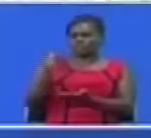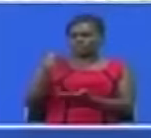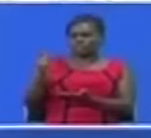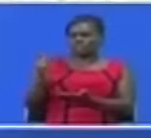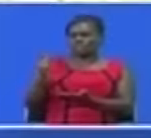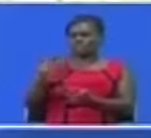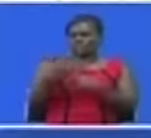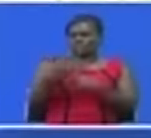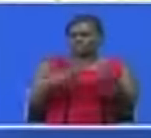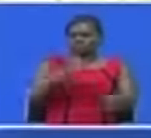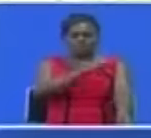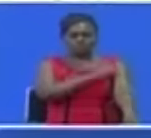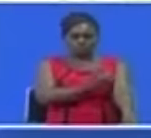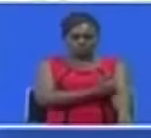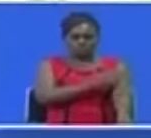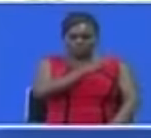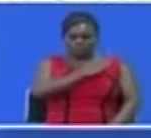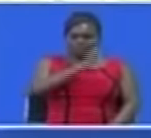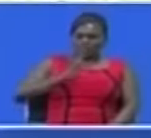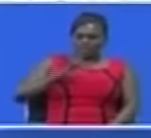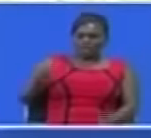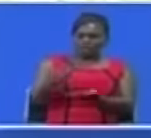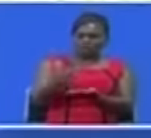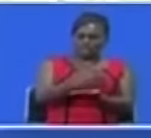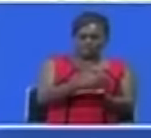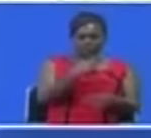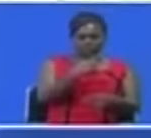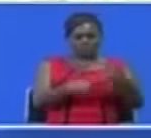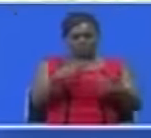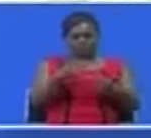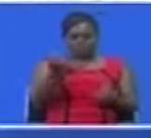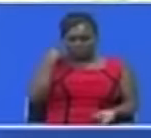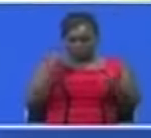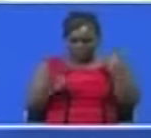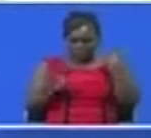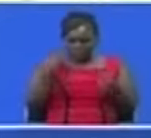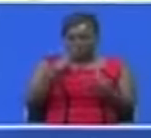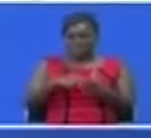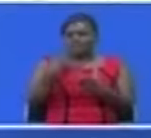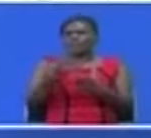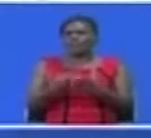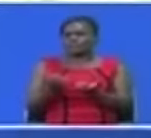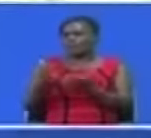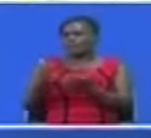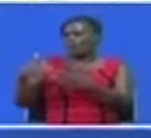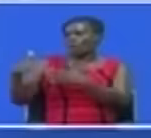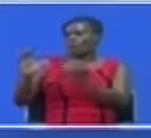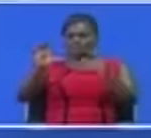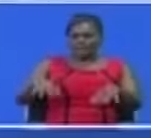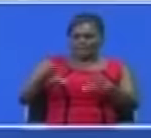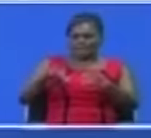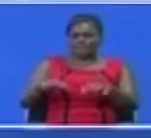Tea Development Authority, the body in charge of collecting and processing the tea leaves, who in turn sell it to the outside